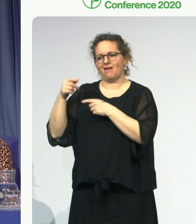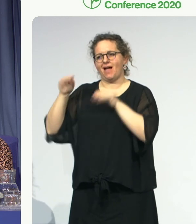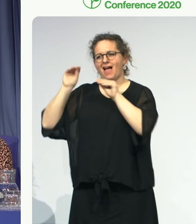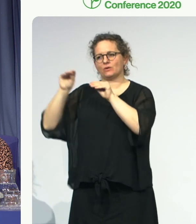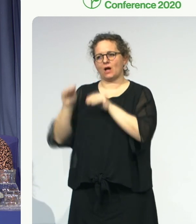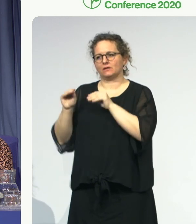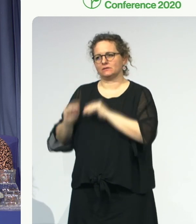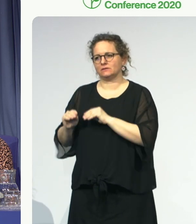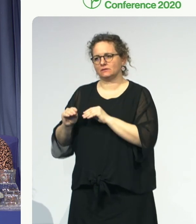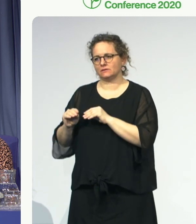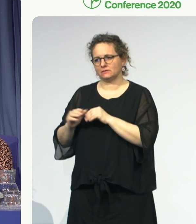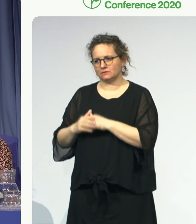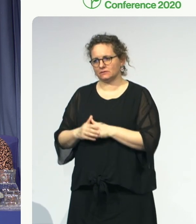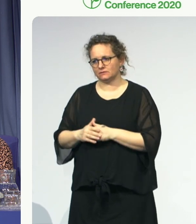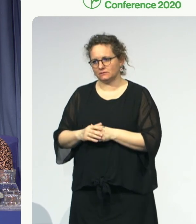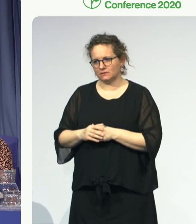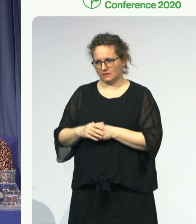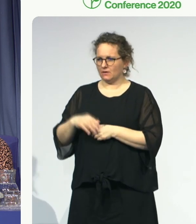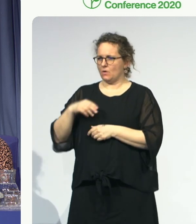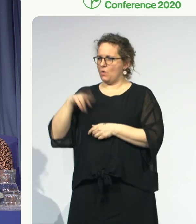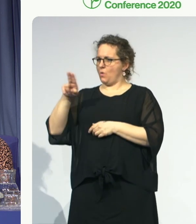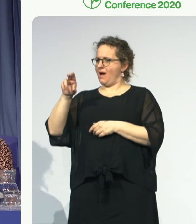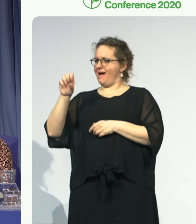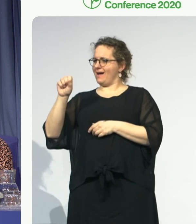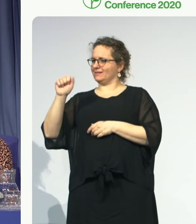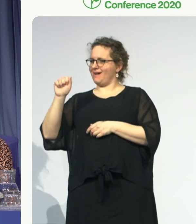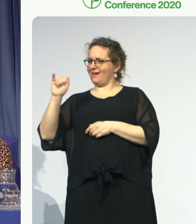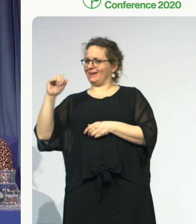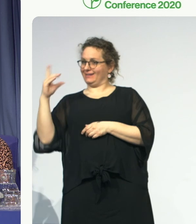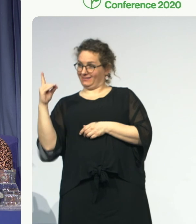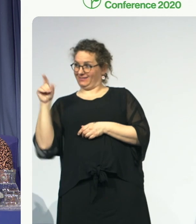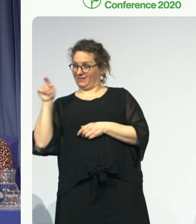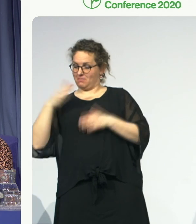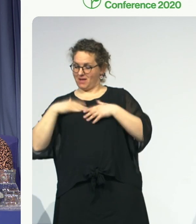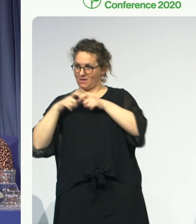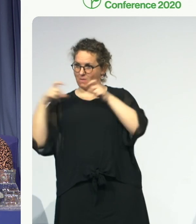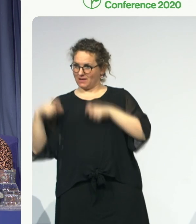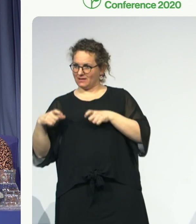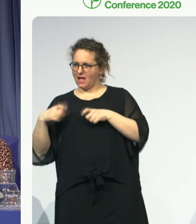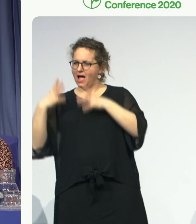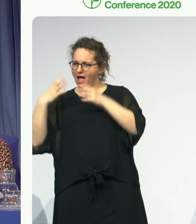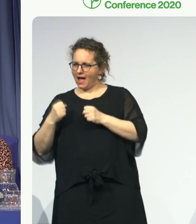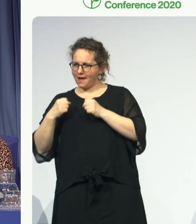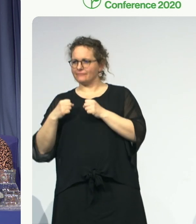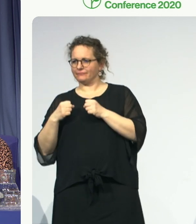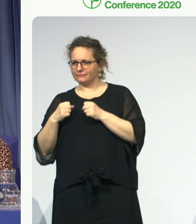and inclusion. So we want to very much focus on marginalized students, and we